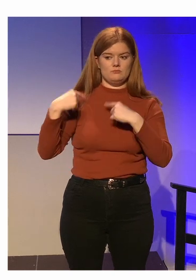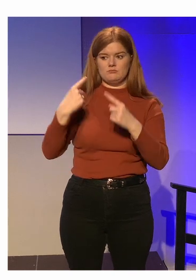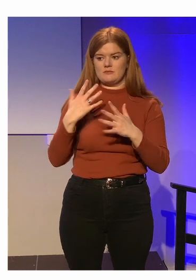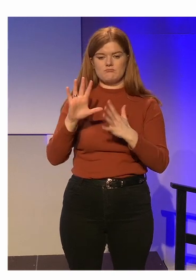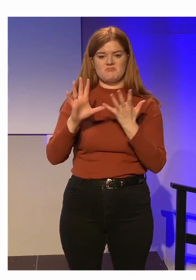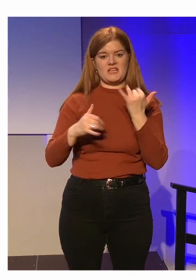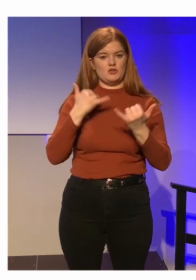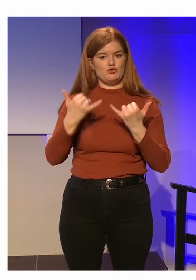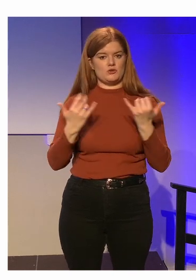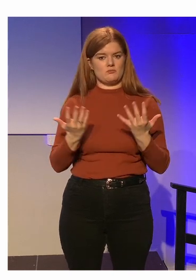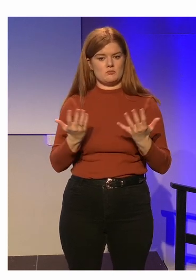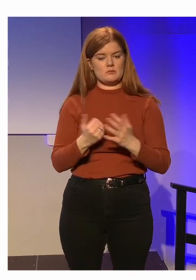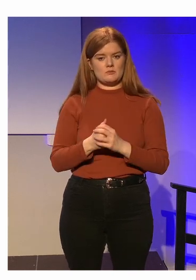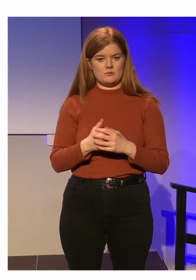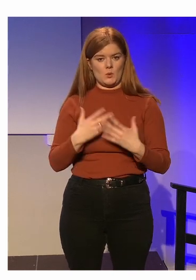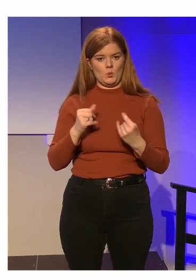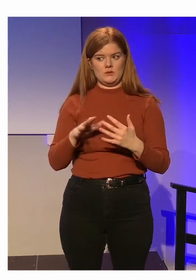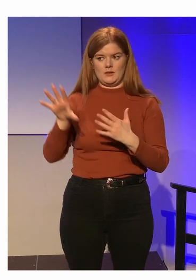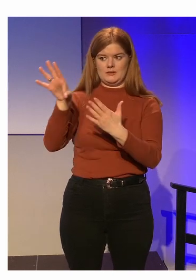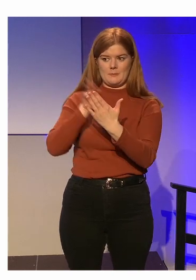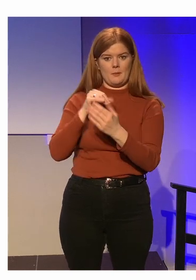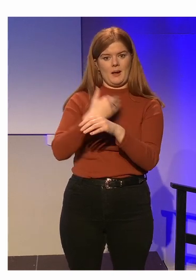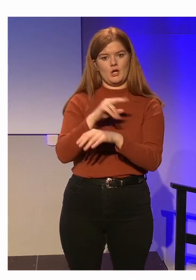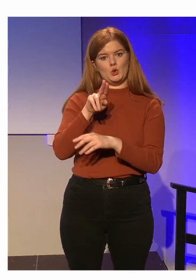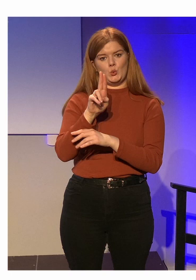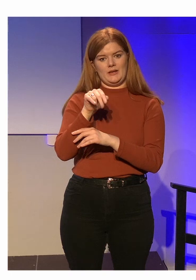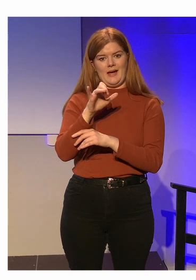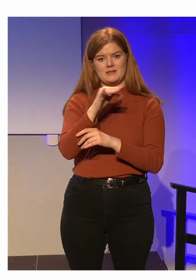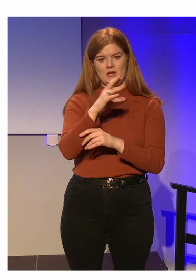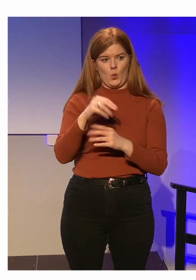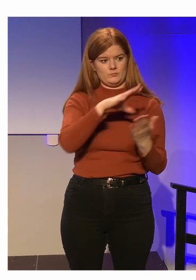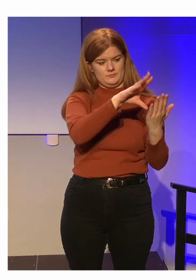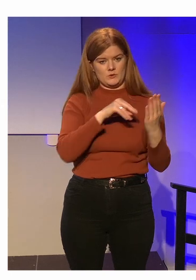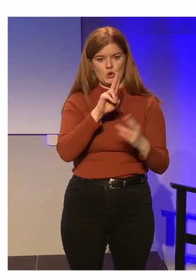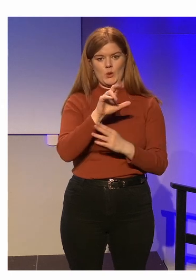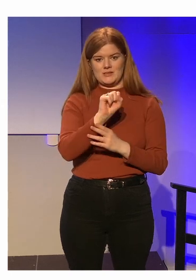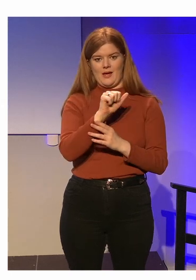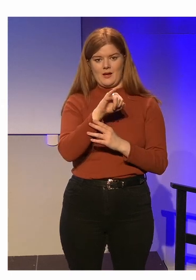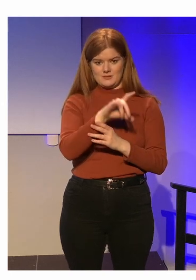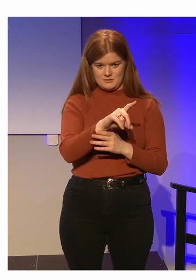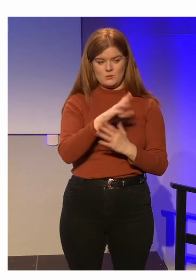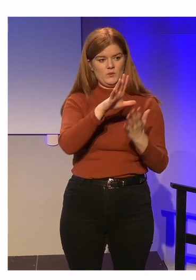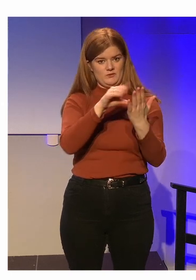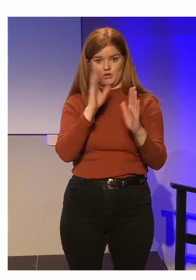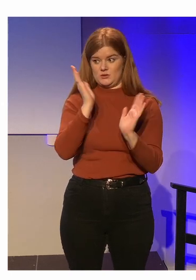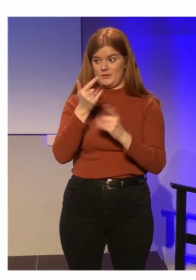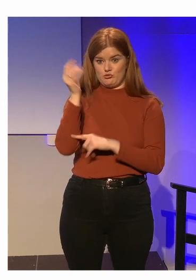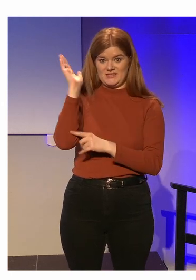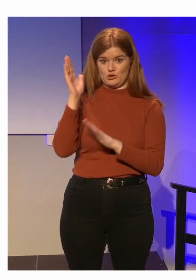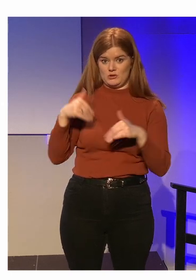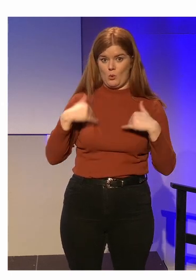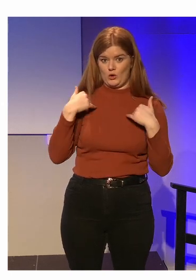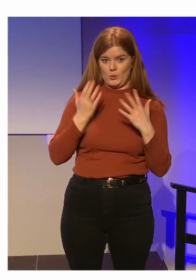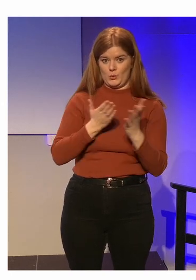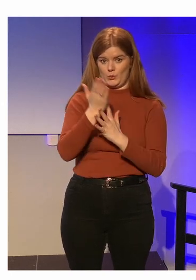probably 10 years. It was adopted by UNESCO. It's been adopted by USAID. We saw this presentation this morning